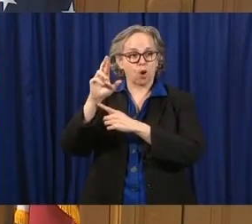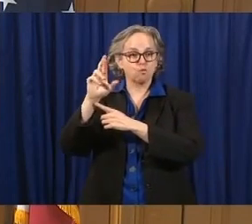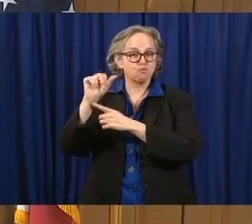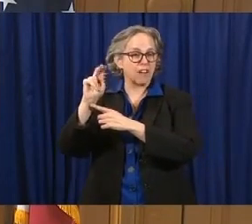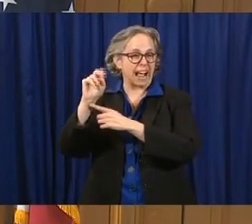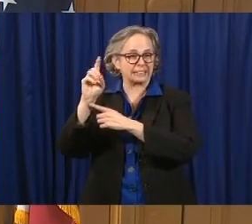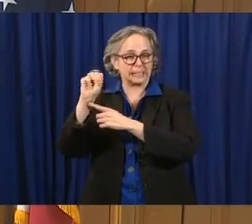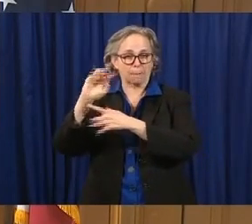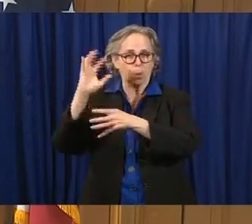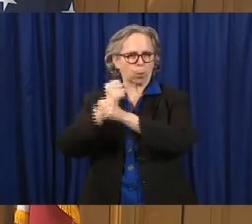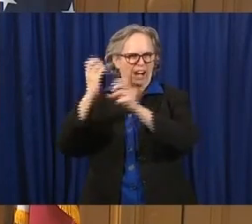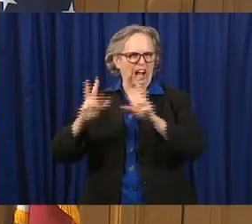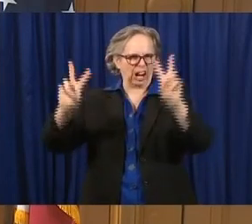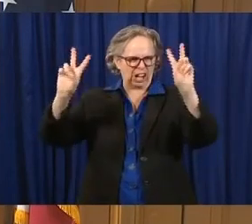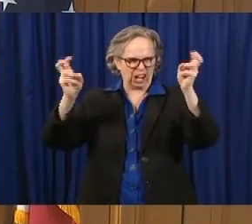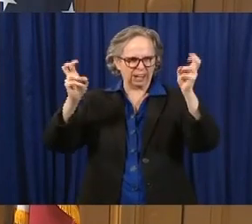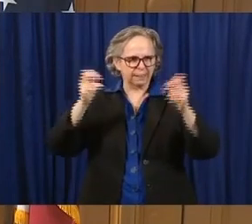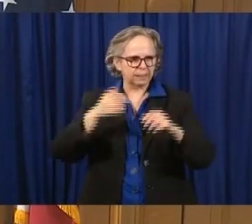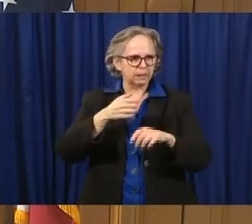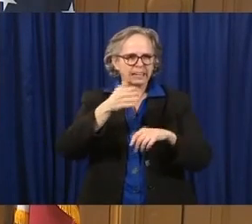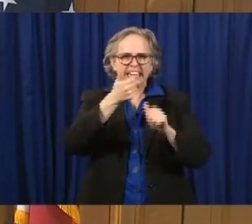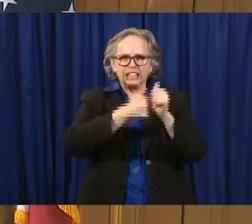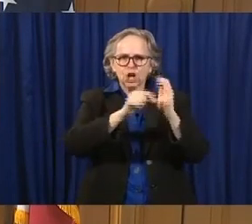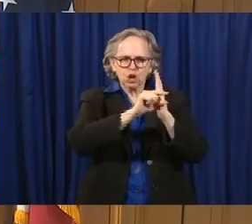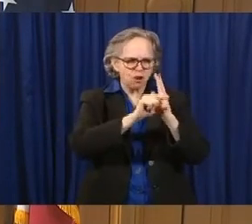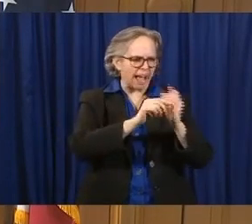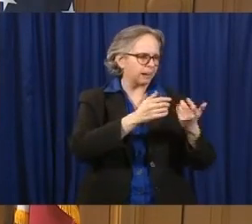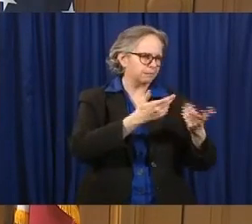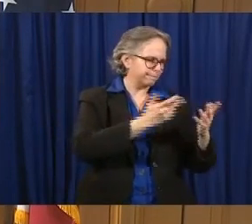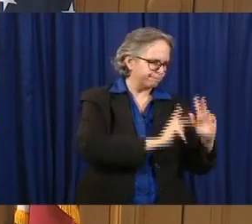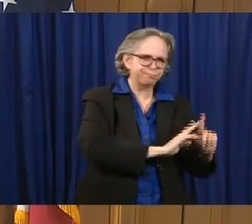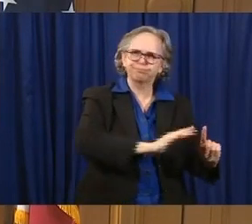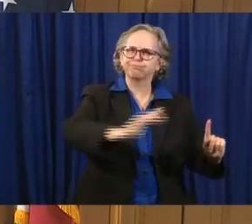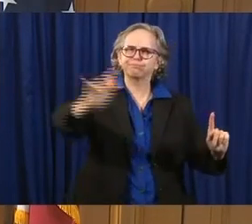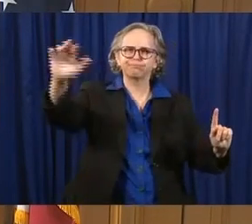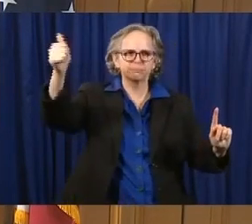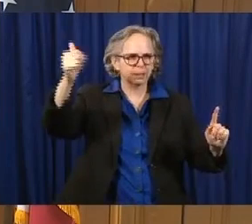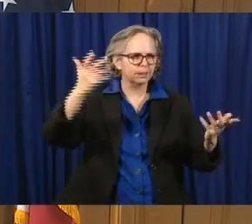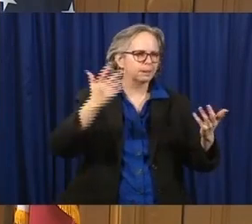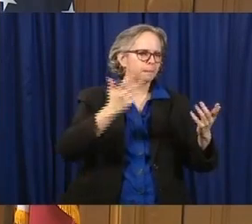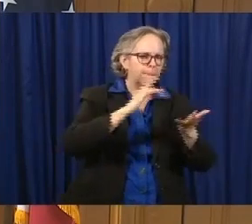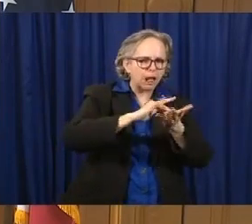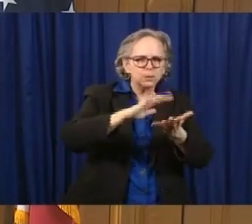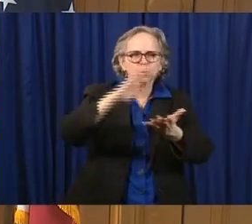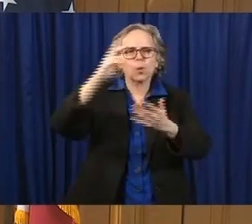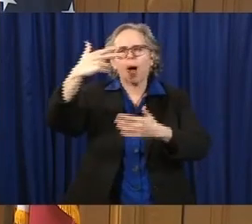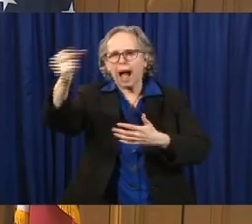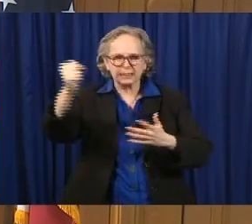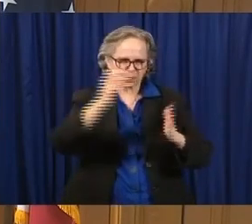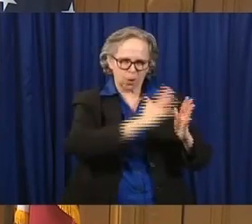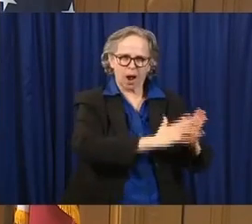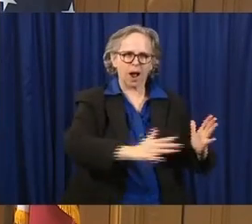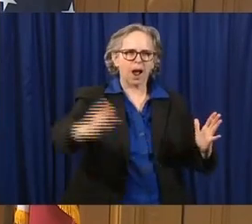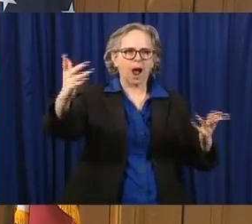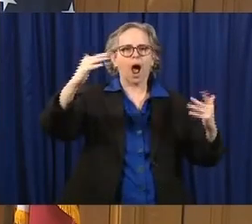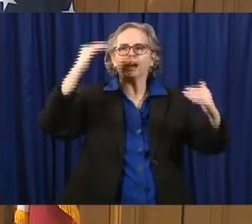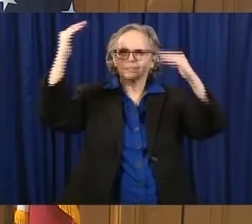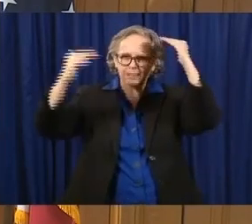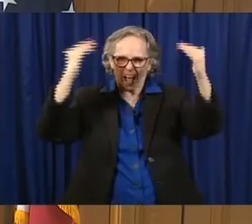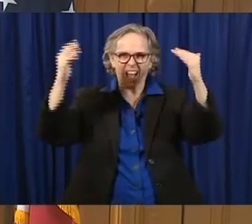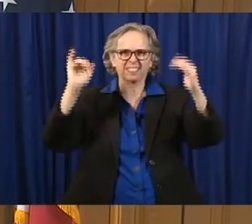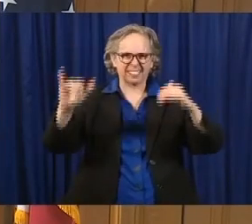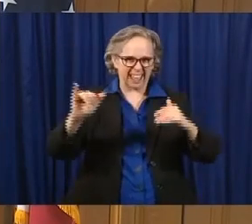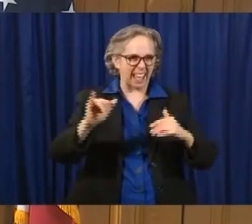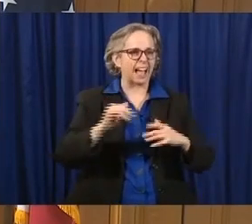that's K through 5, 6 through 8, and 9 through 12, and also college/adult. Will each